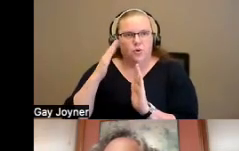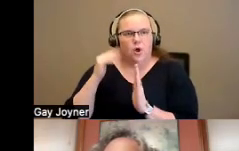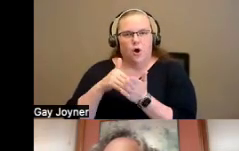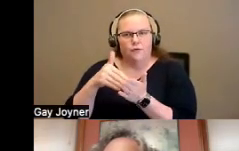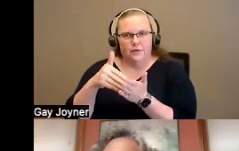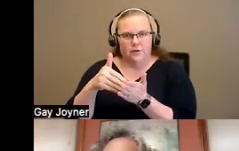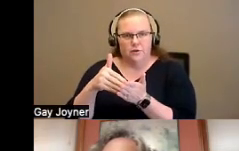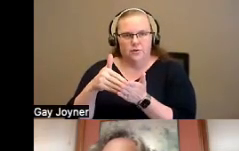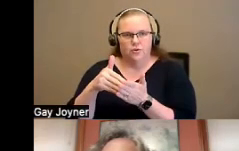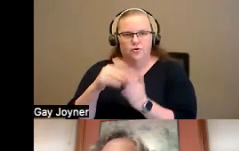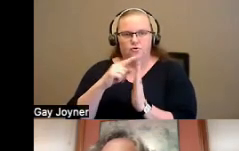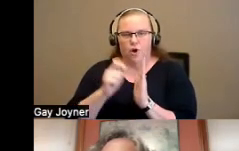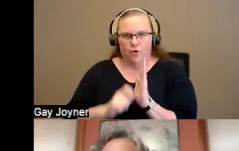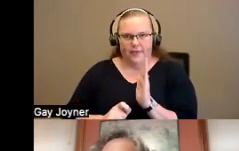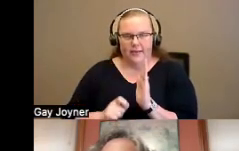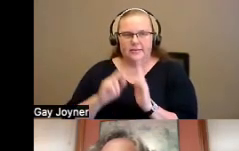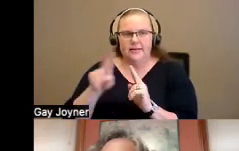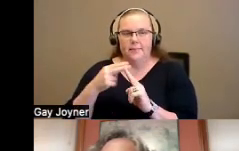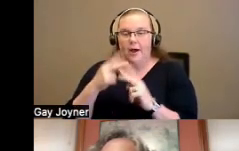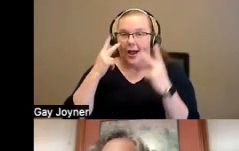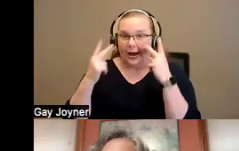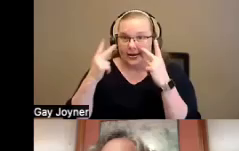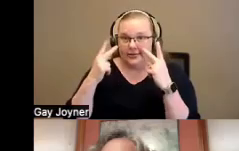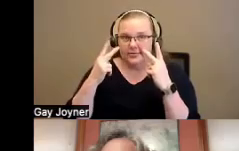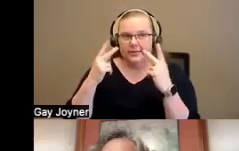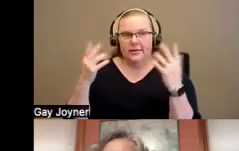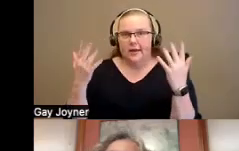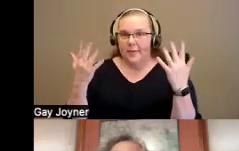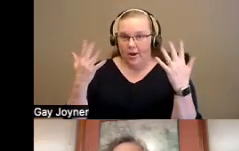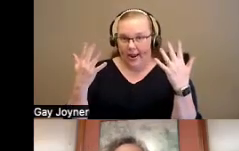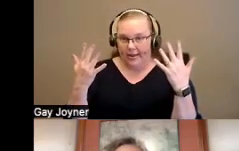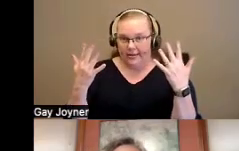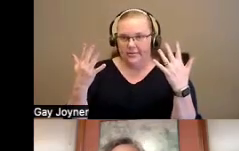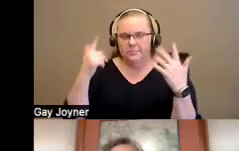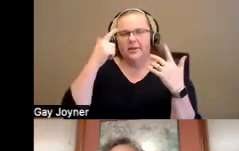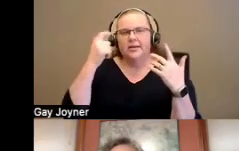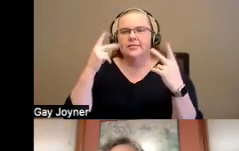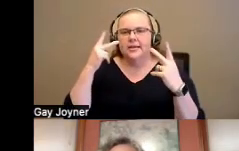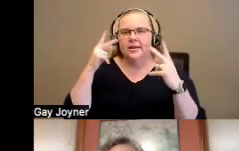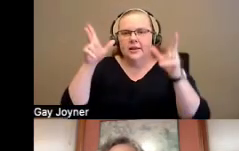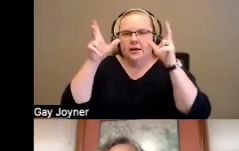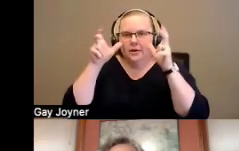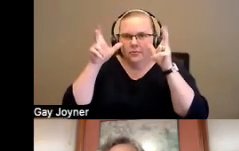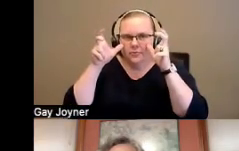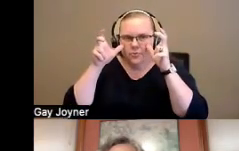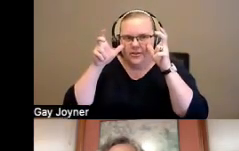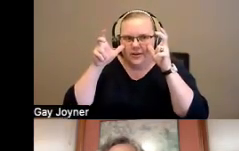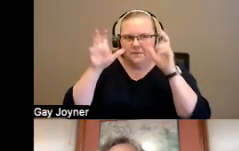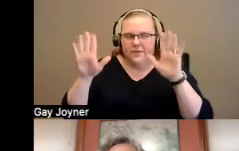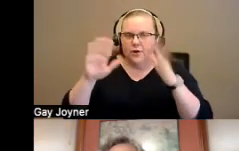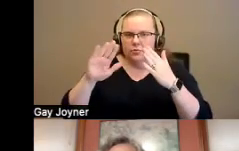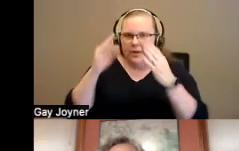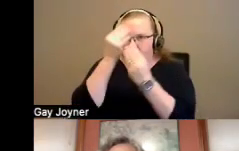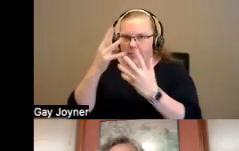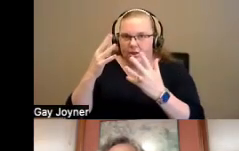artists will often draw things about eyes, about hands, because they